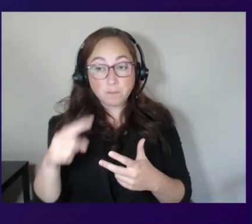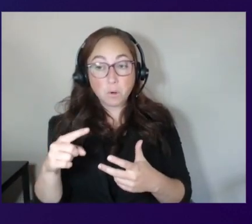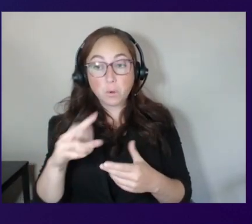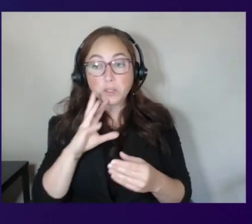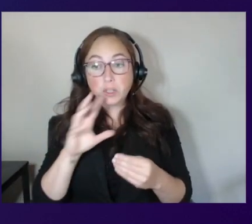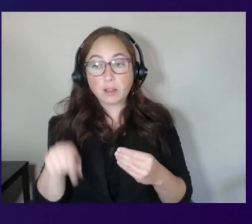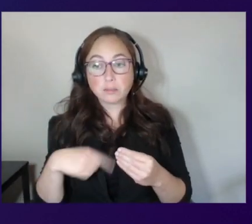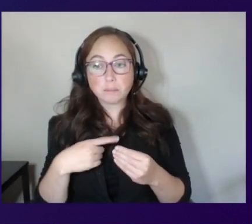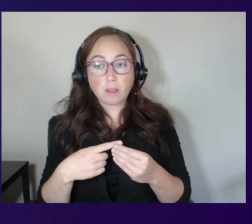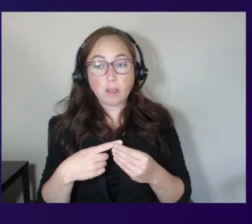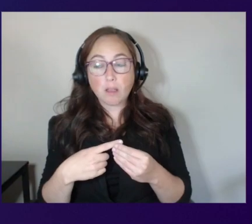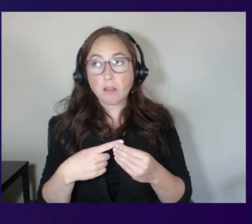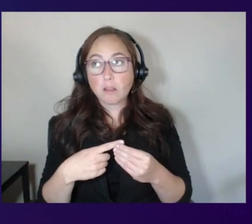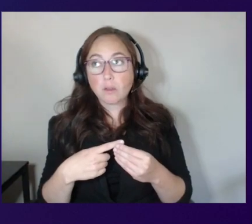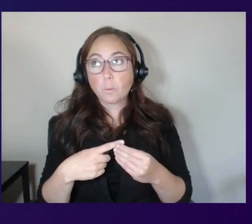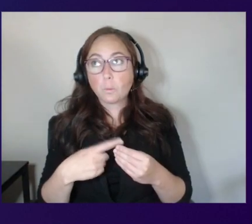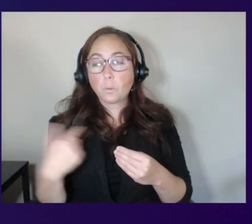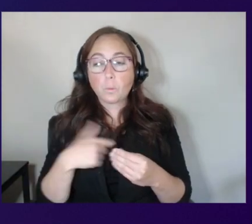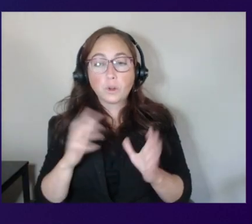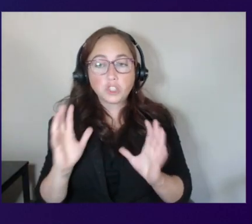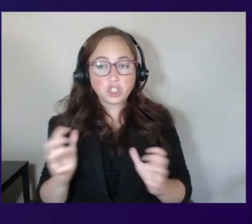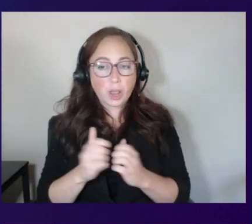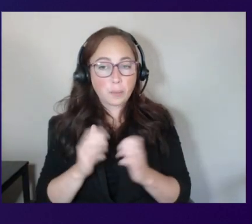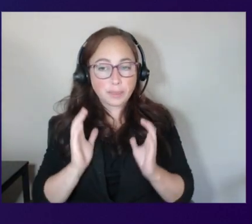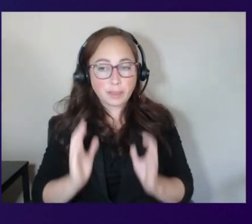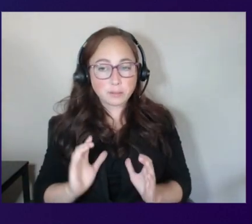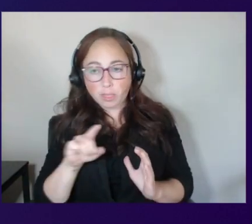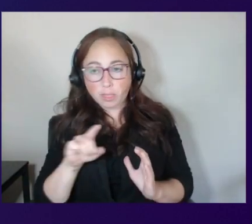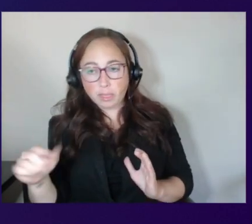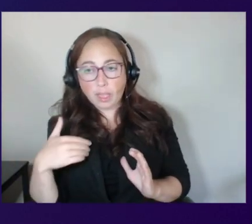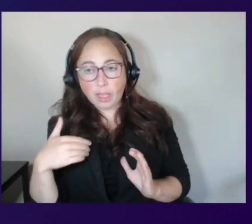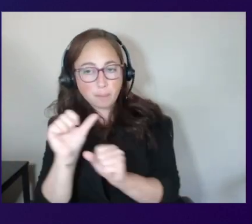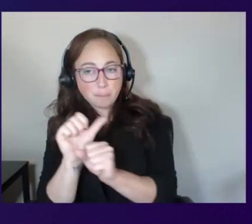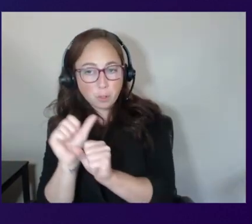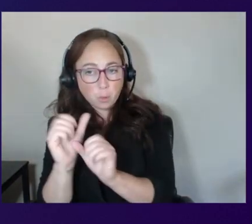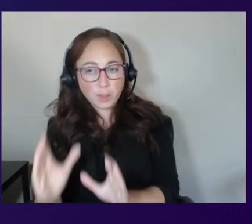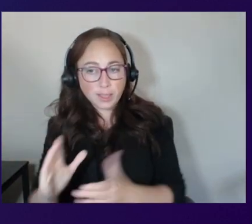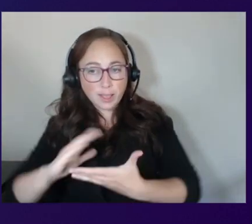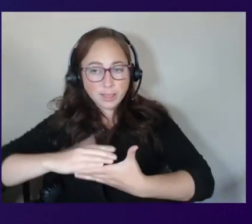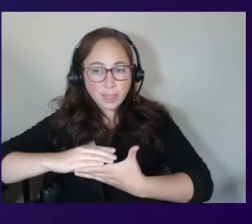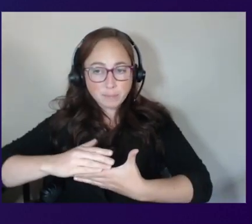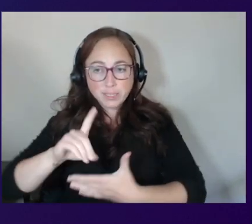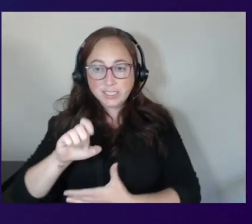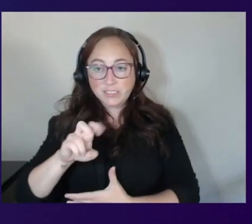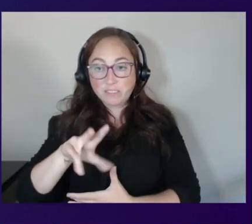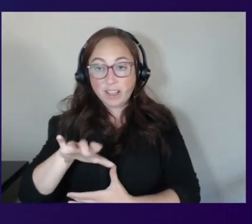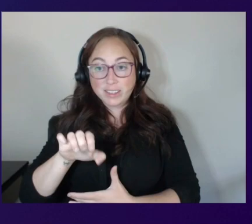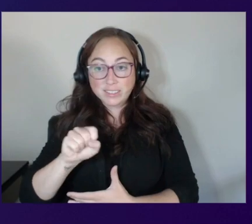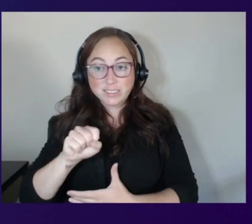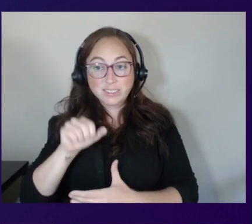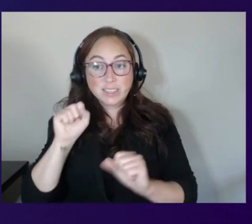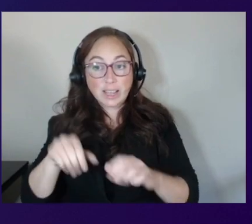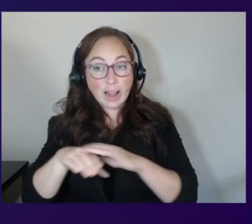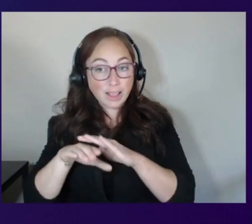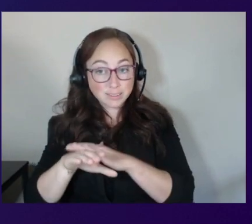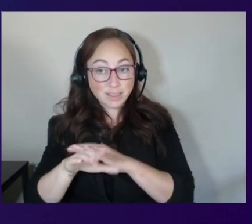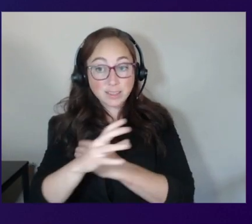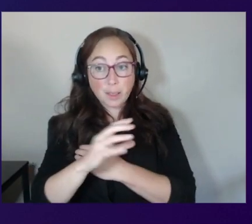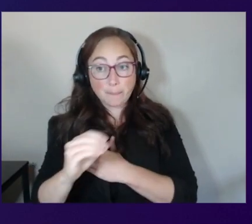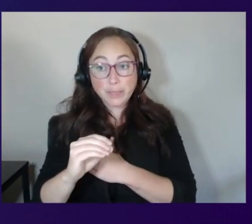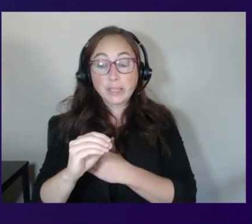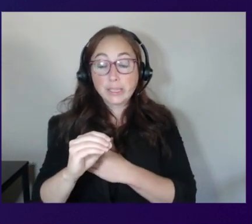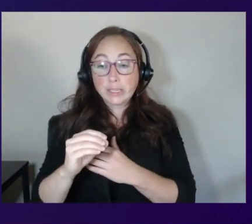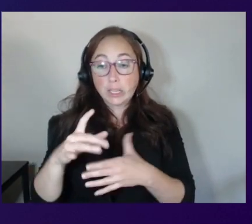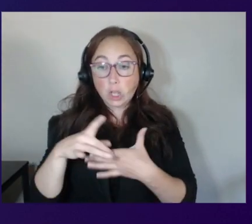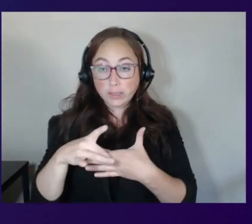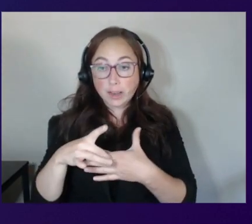have, they have employee laptops or devices that have access to company content, but there's pent-up demand to, if you're